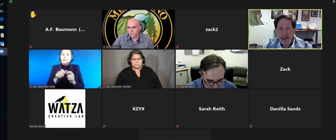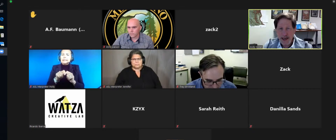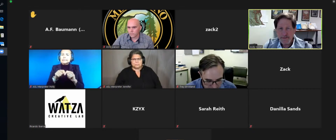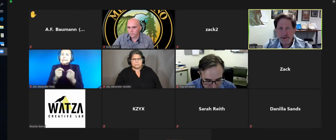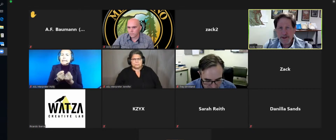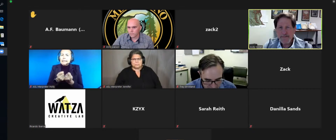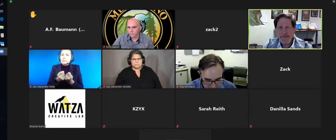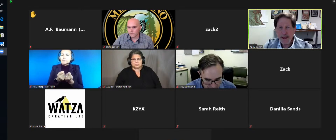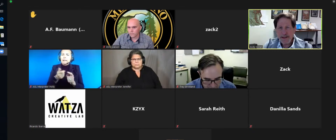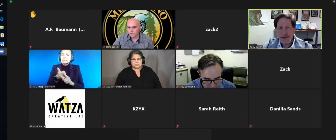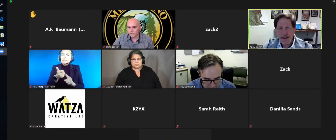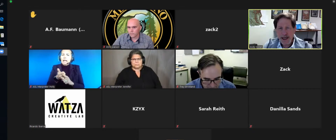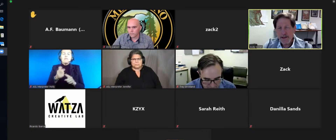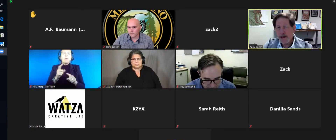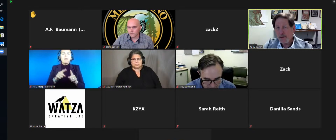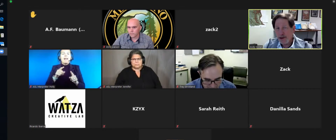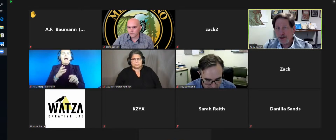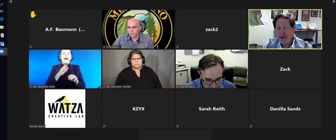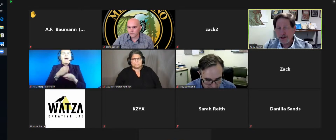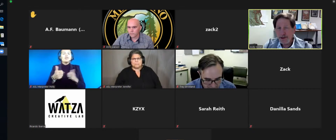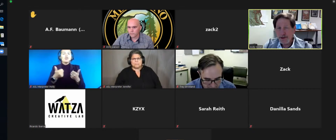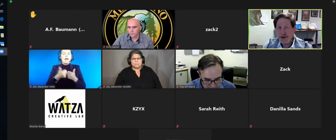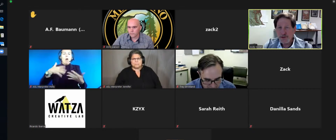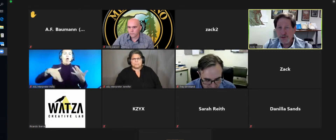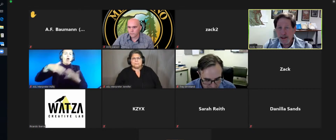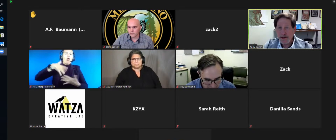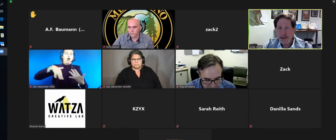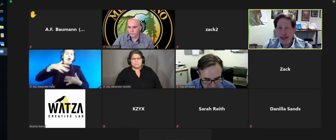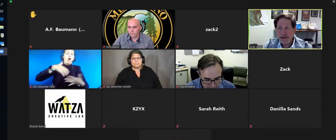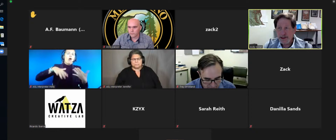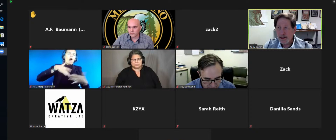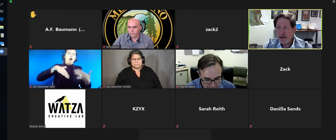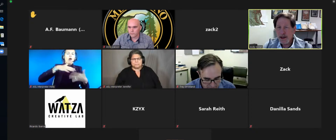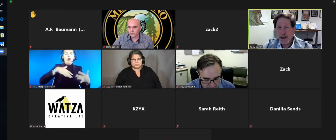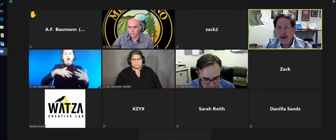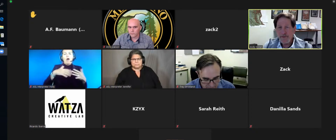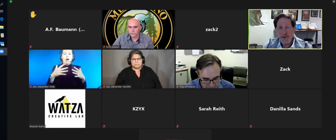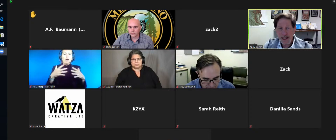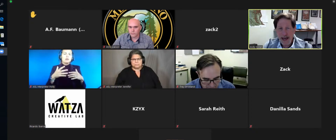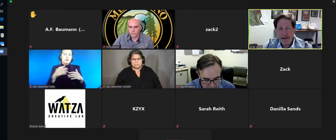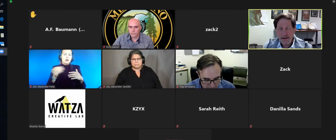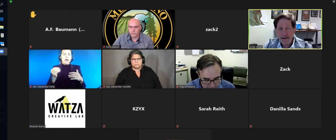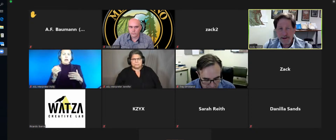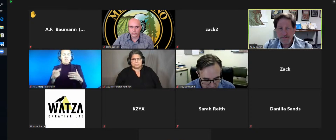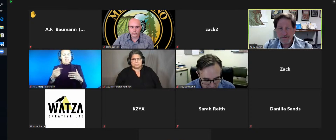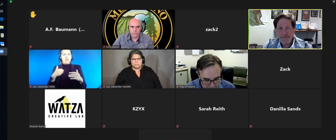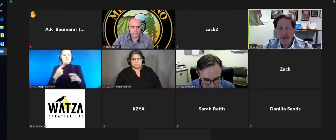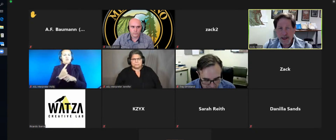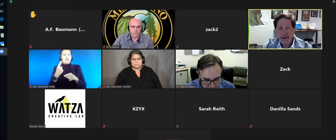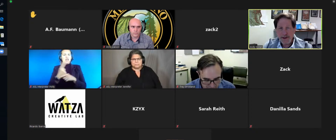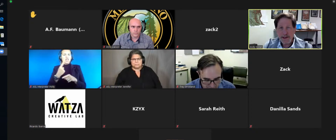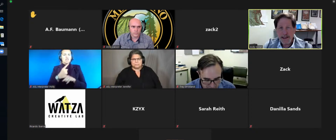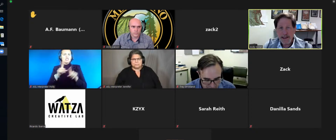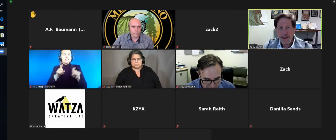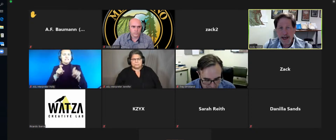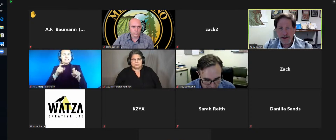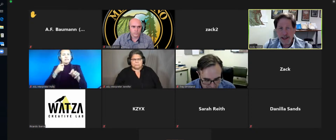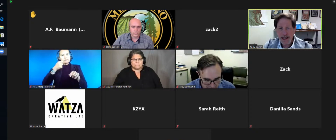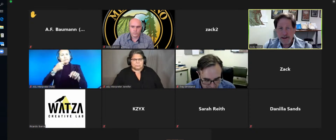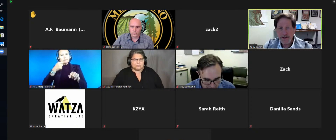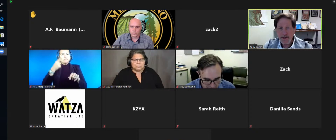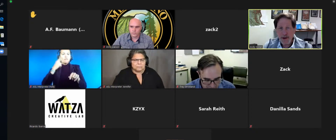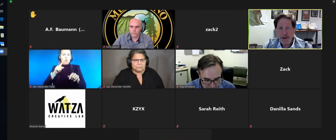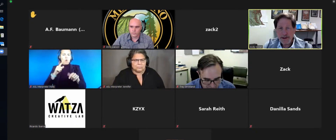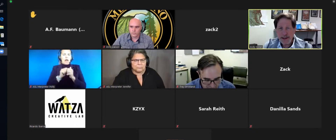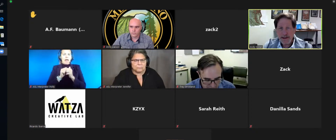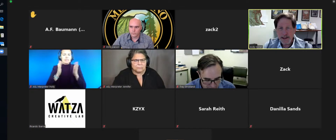after the game. And they are also continuing to do regular testing for the athletes. Some classes actually